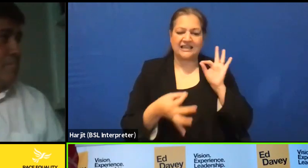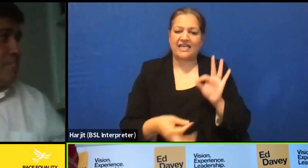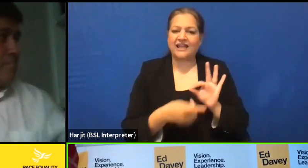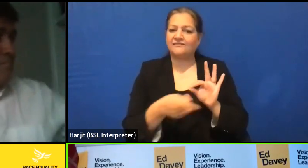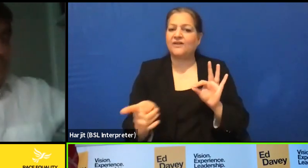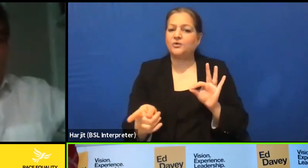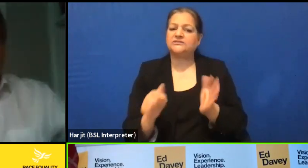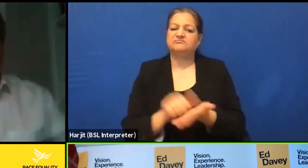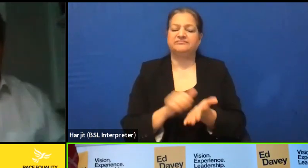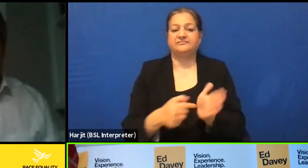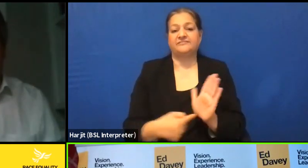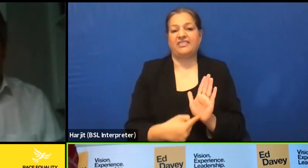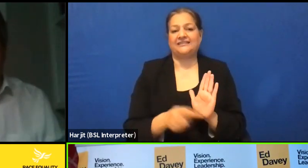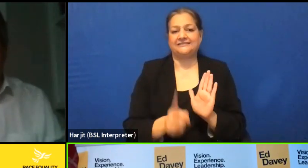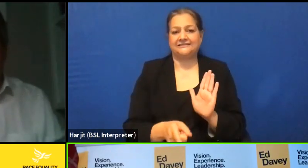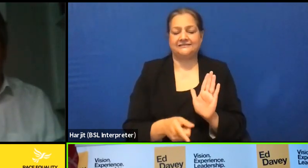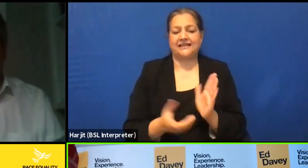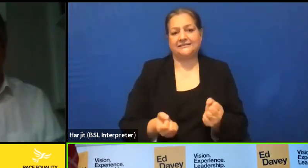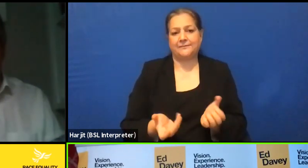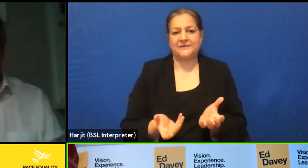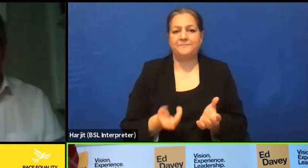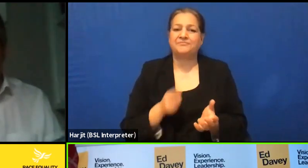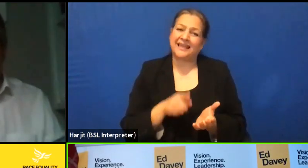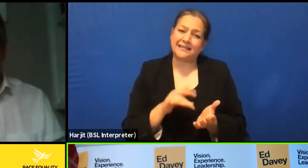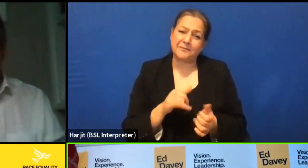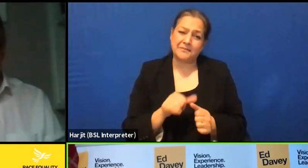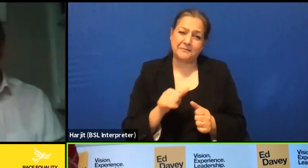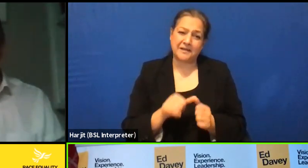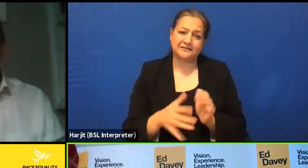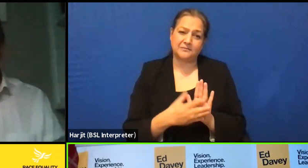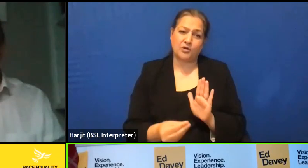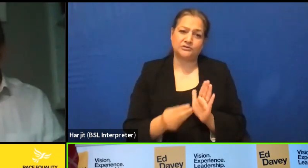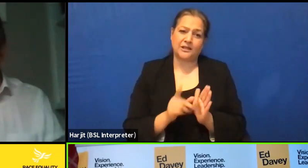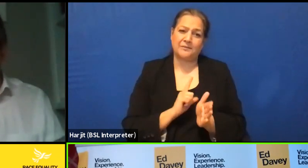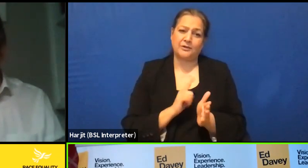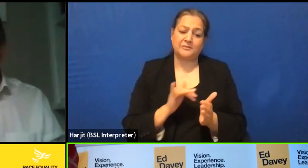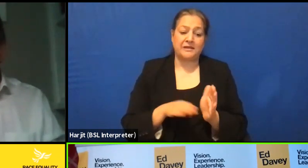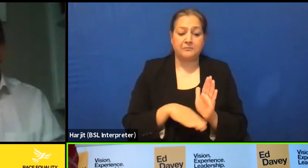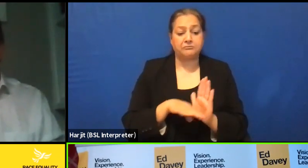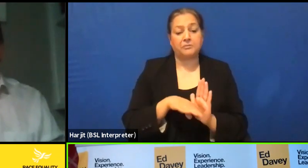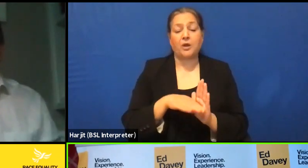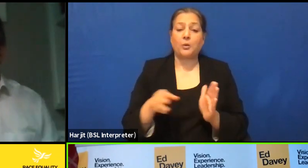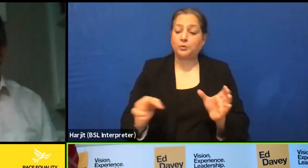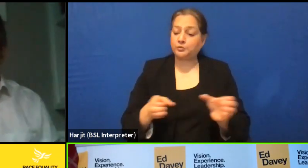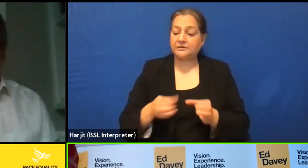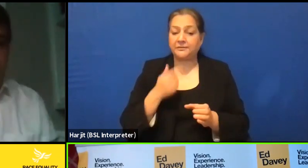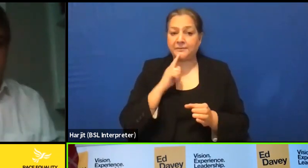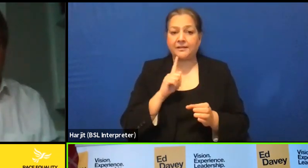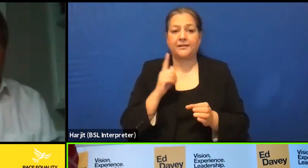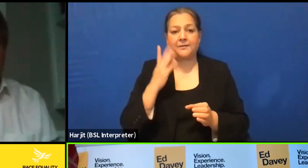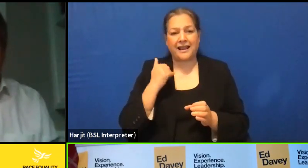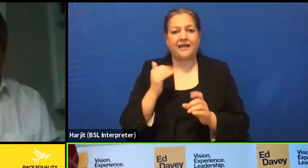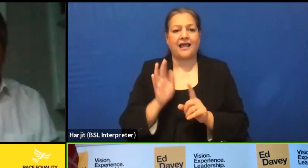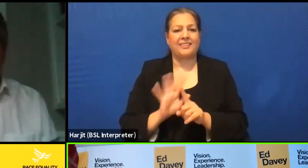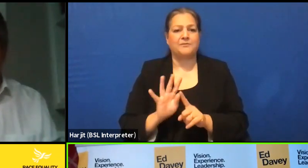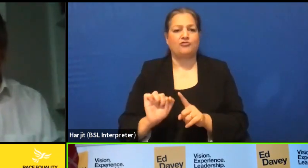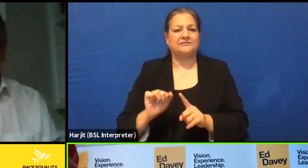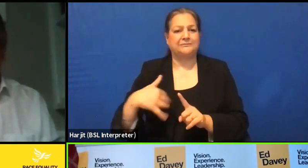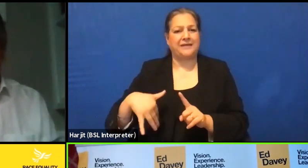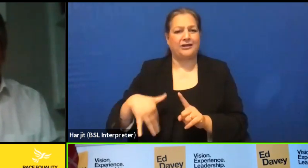it, is a better model, because the party might promote people from Black, Asian, minority ethnic backgrounds. And that's possible.